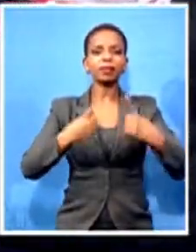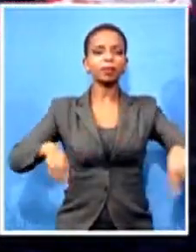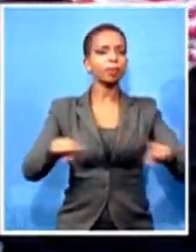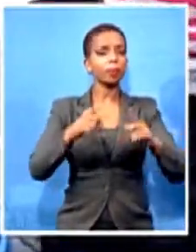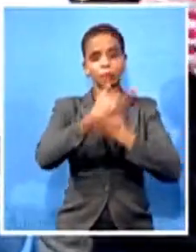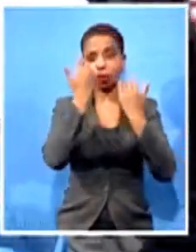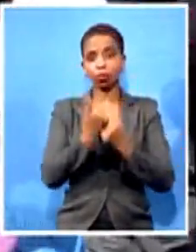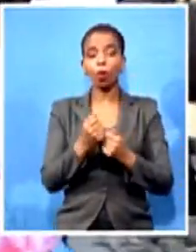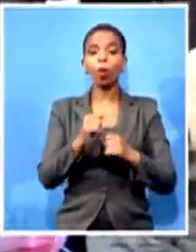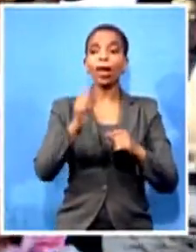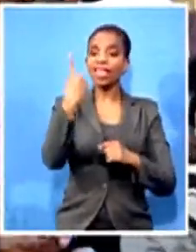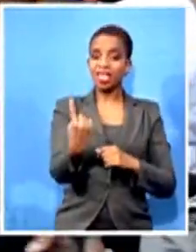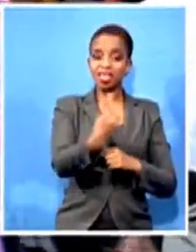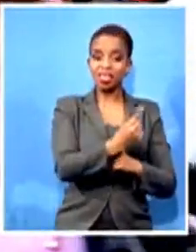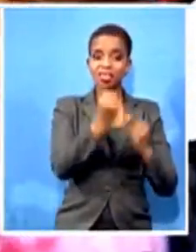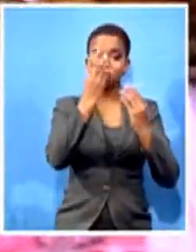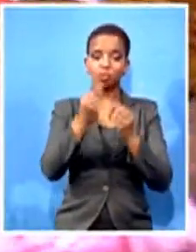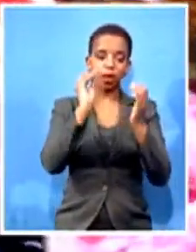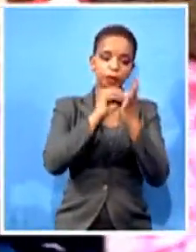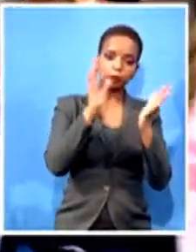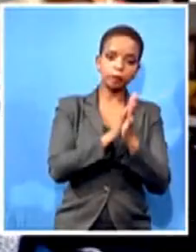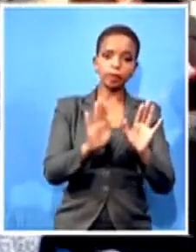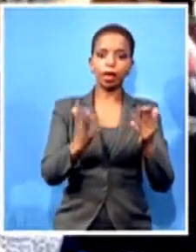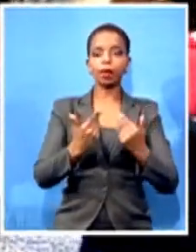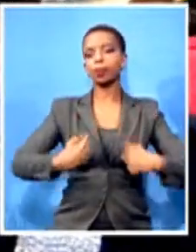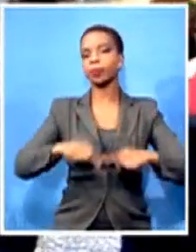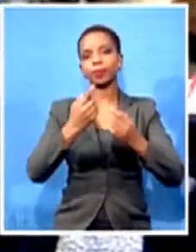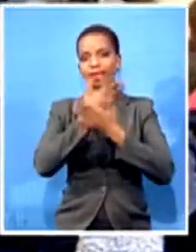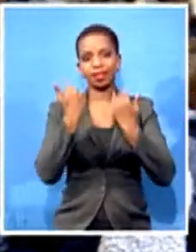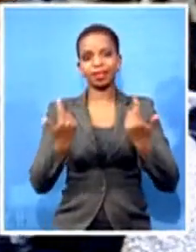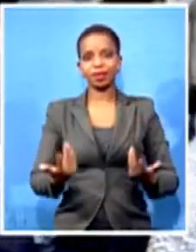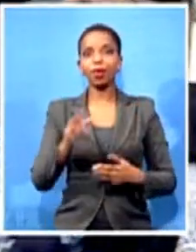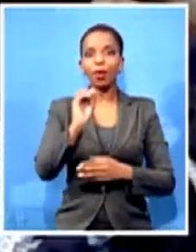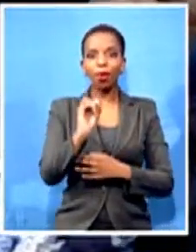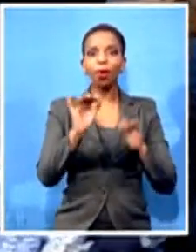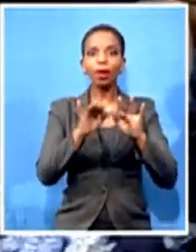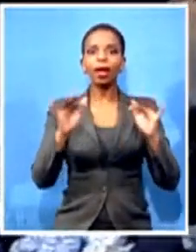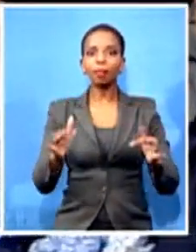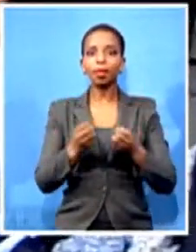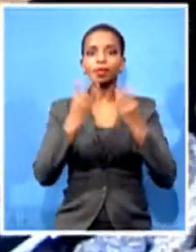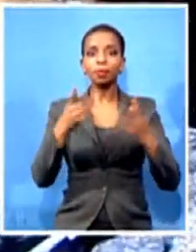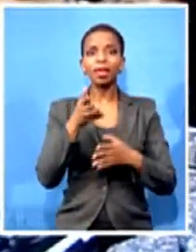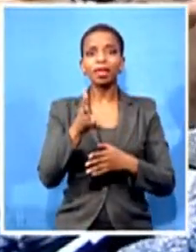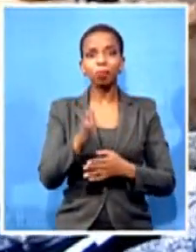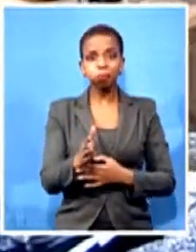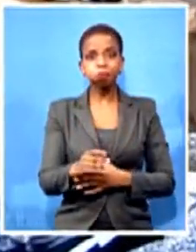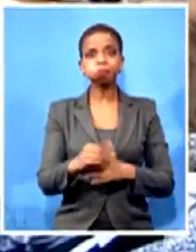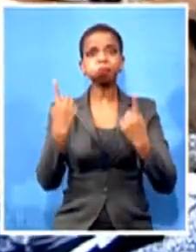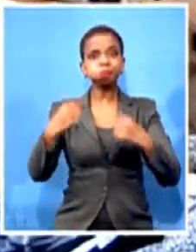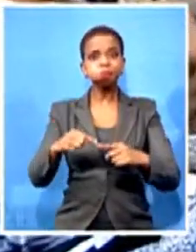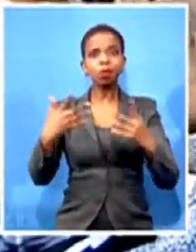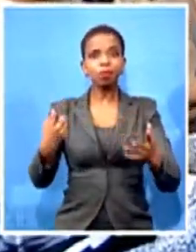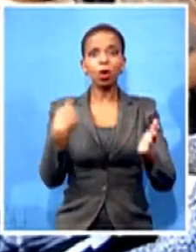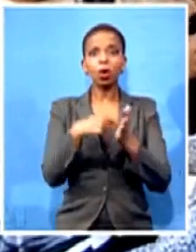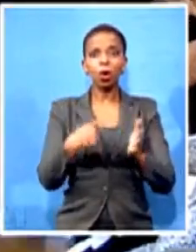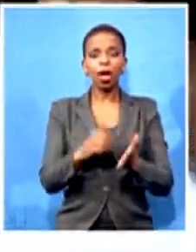Some shoppers rather, go as far as fitting this clothing right here in front of everyone, just to